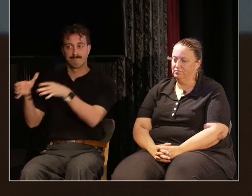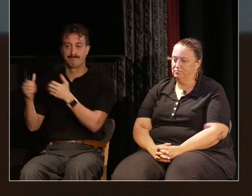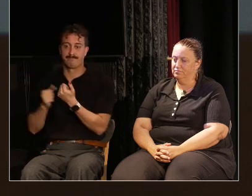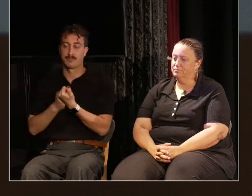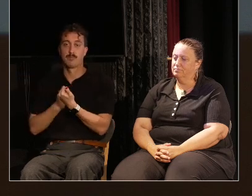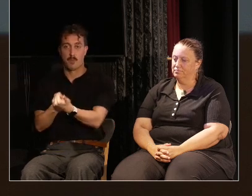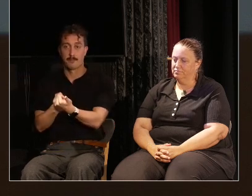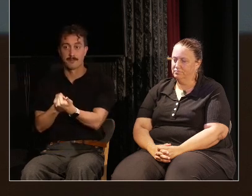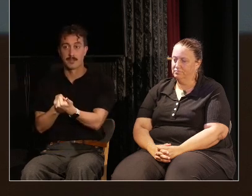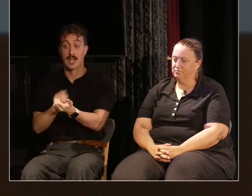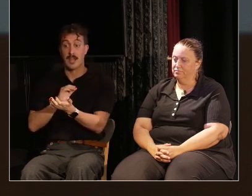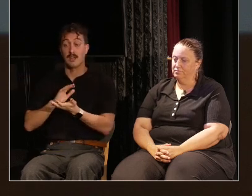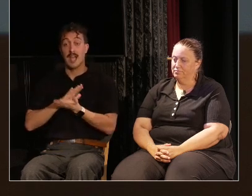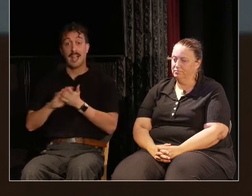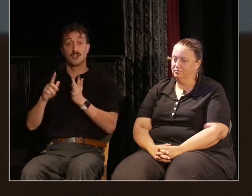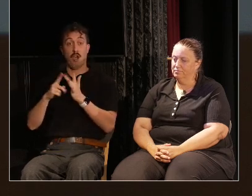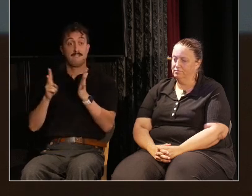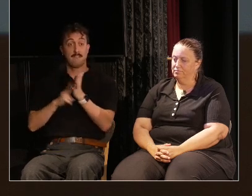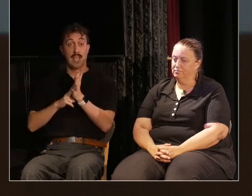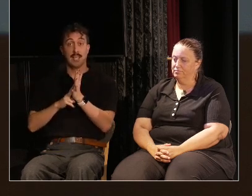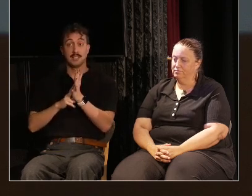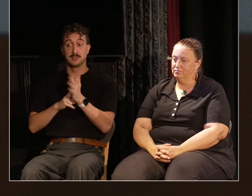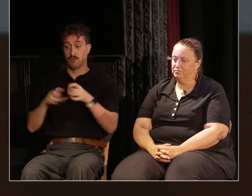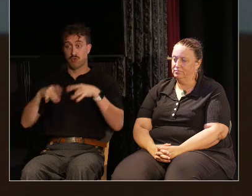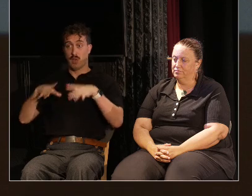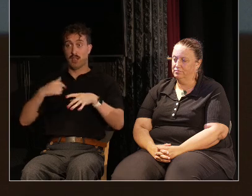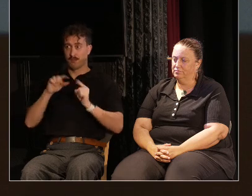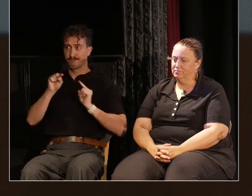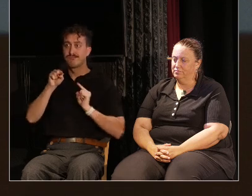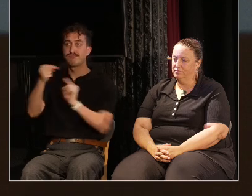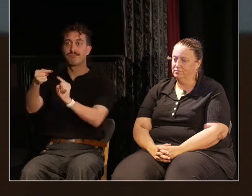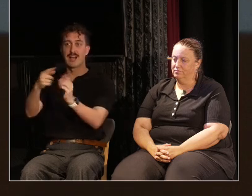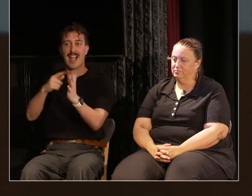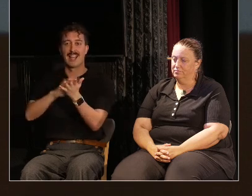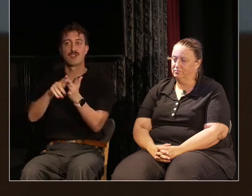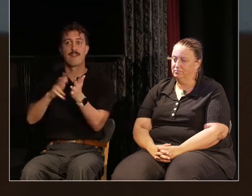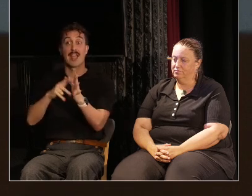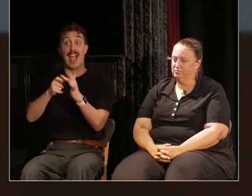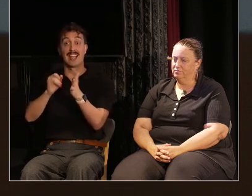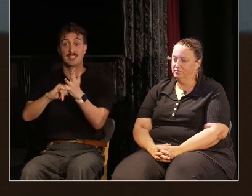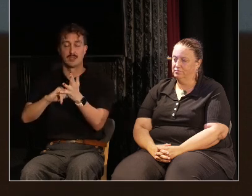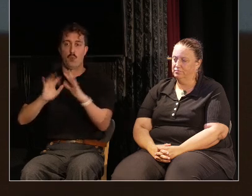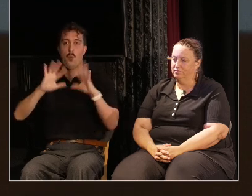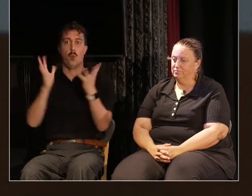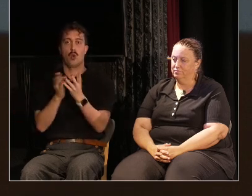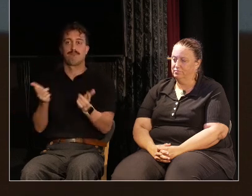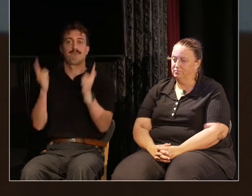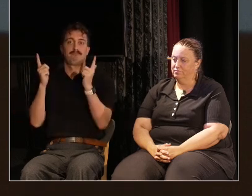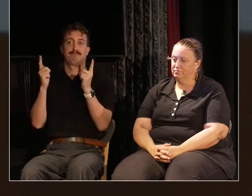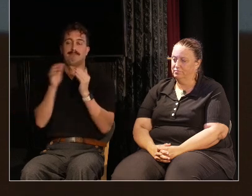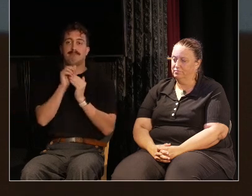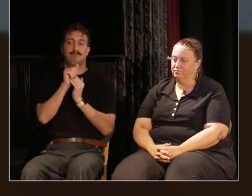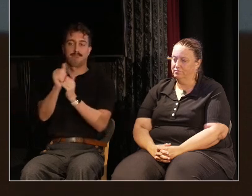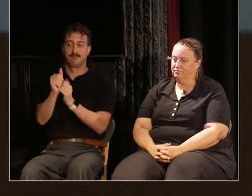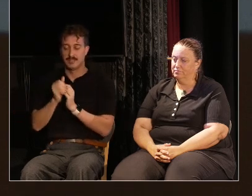fight against HIV/AIDS was a world leader, I think, because of that position, that it was bipartisan between Peter Boehm and the Labor